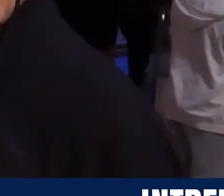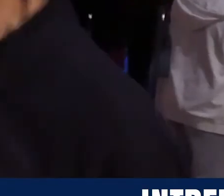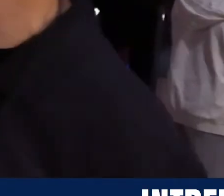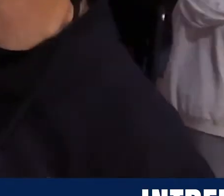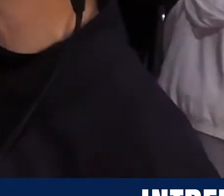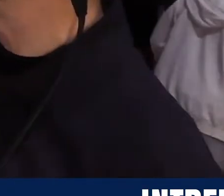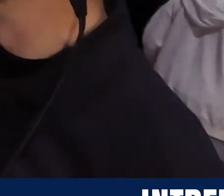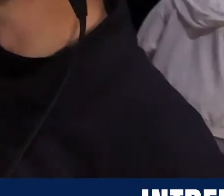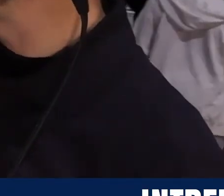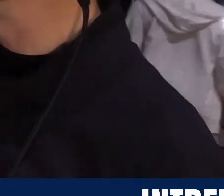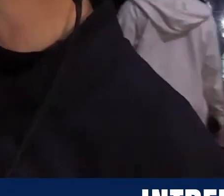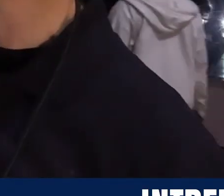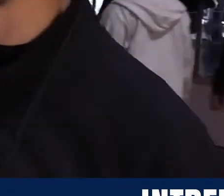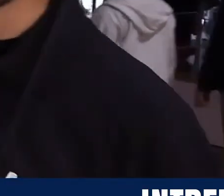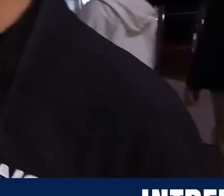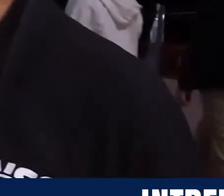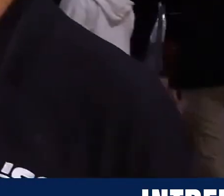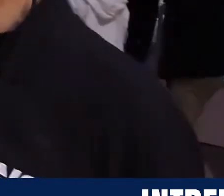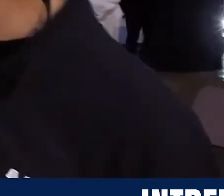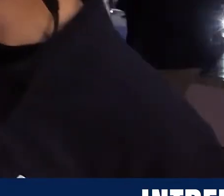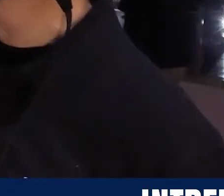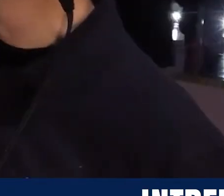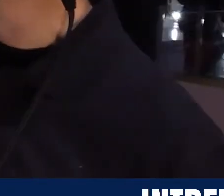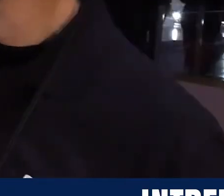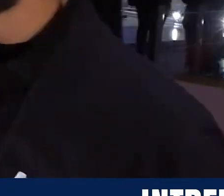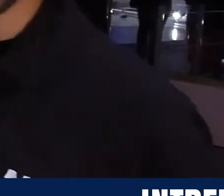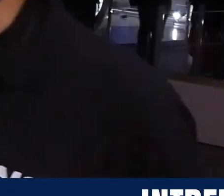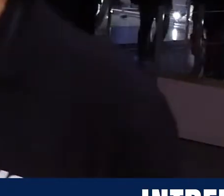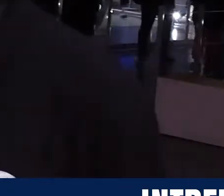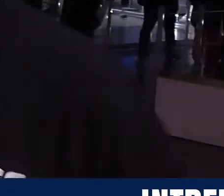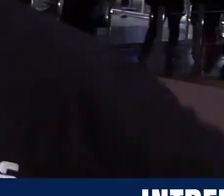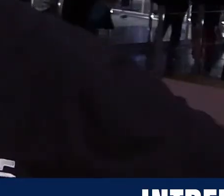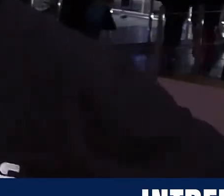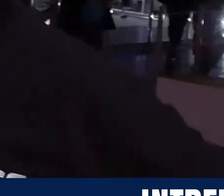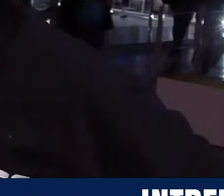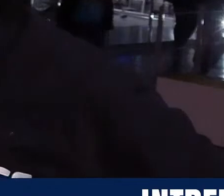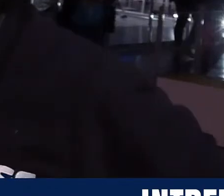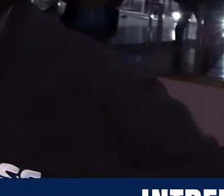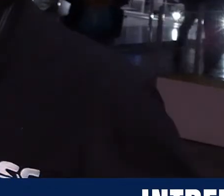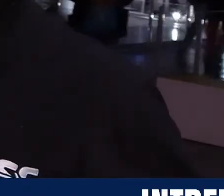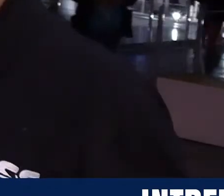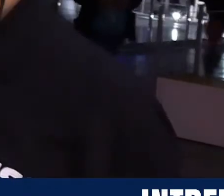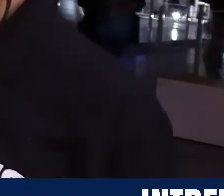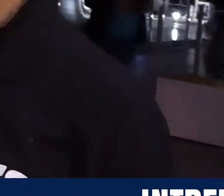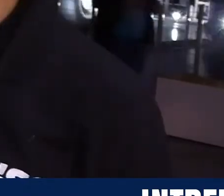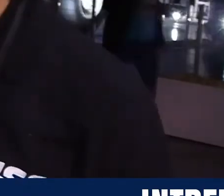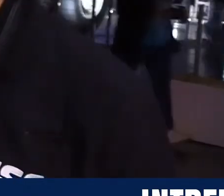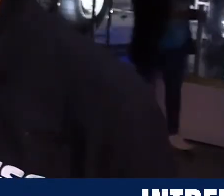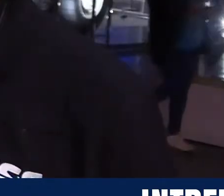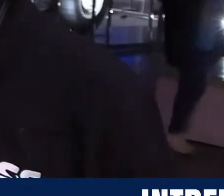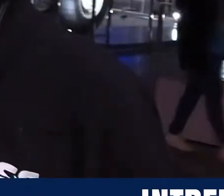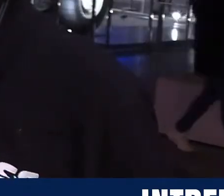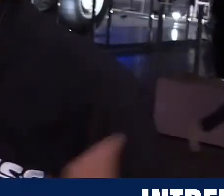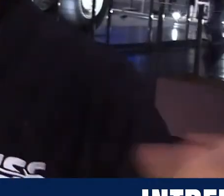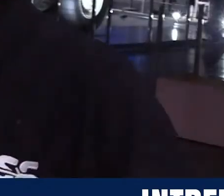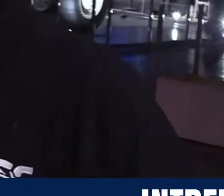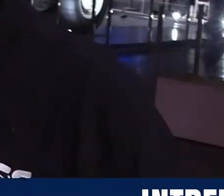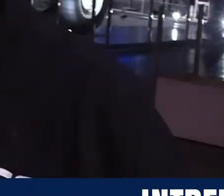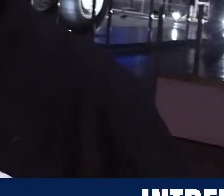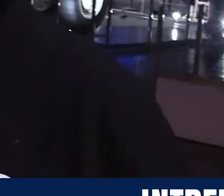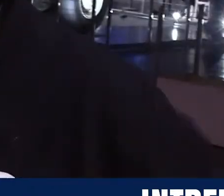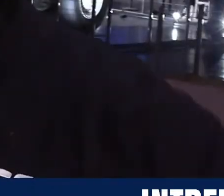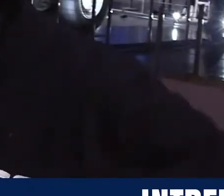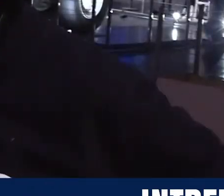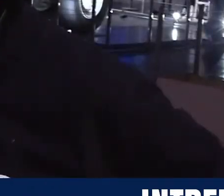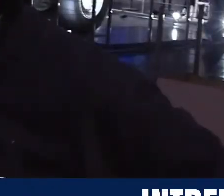like at least half a day. I don't know, is there At like the some... Intrepid? Yeah, Oh, the it's Intrepid. huge, yeah. Yeah. At least, yeah. So come over here and check out things. They always have special events like this, like the